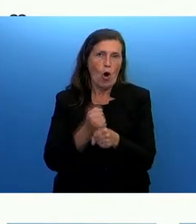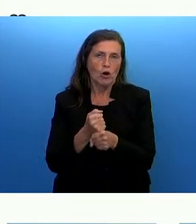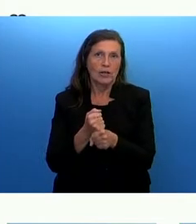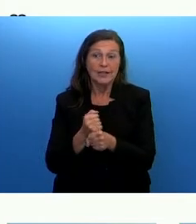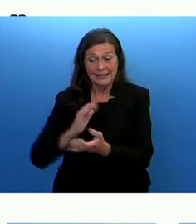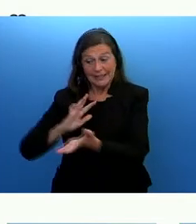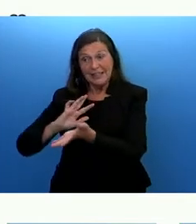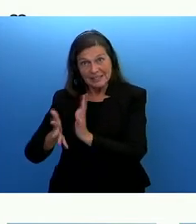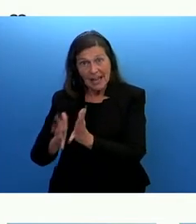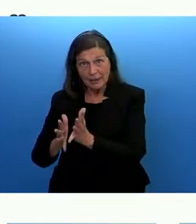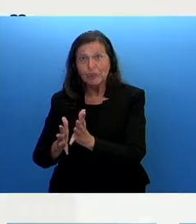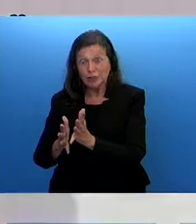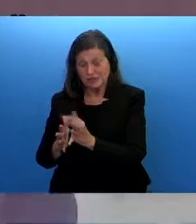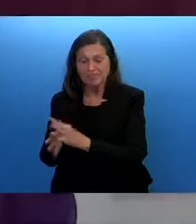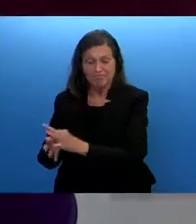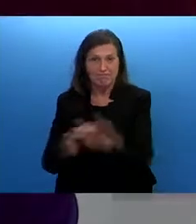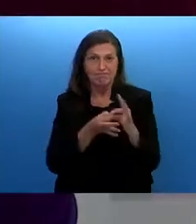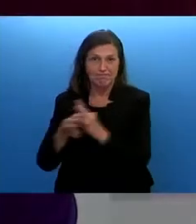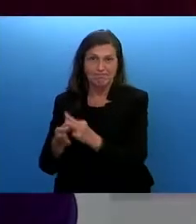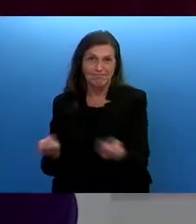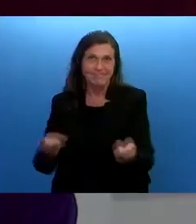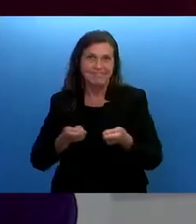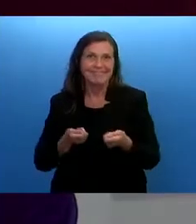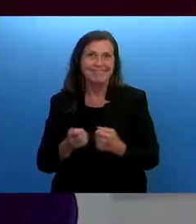bring unity. Thank you very much indeed.